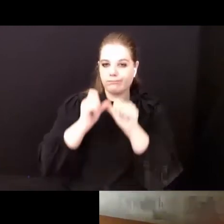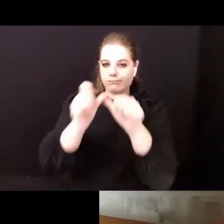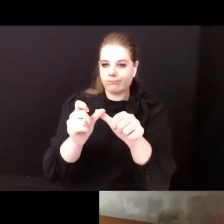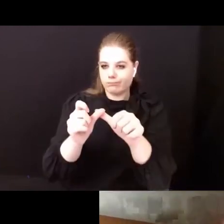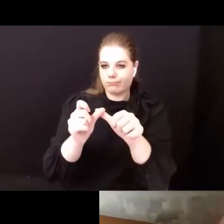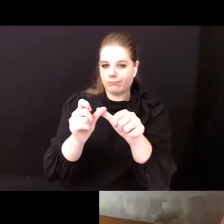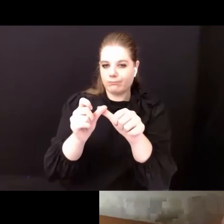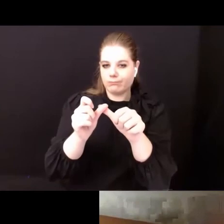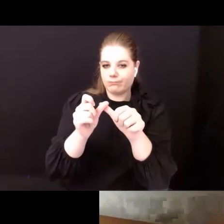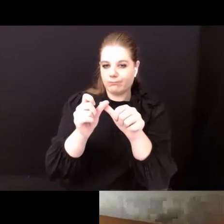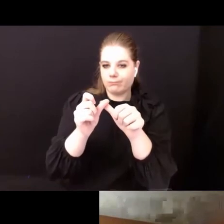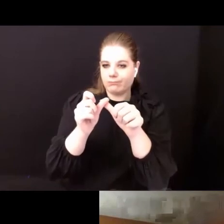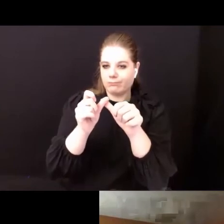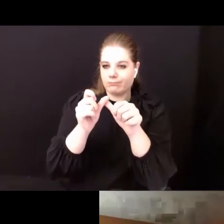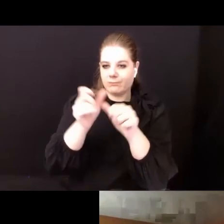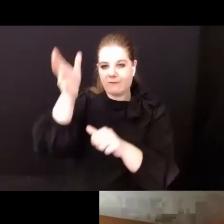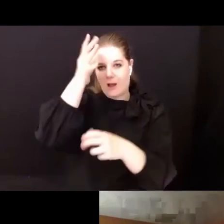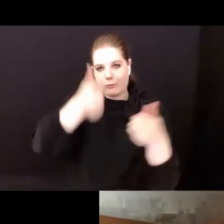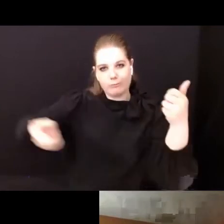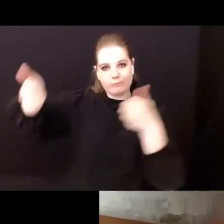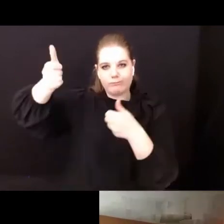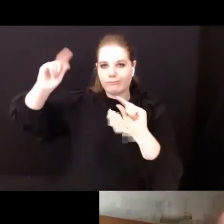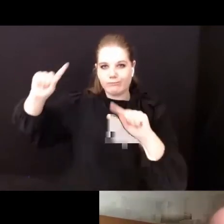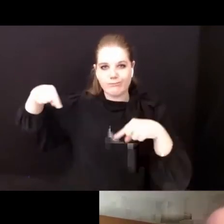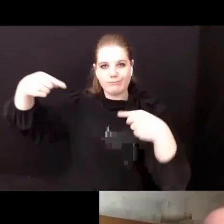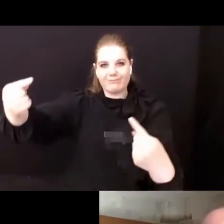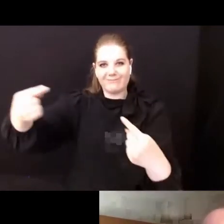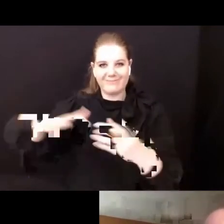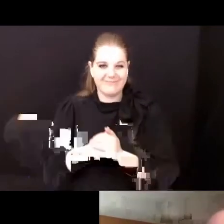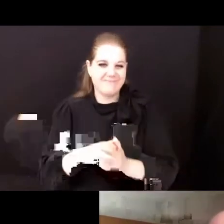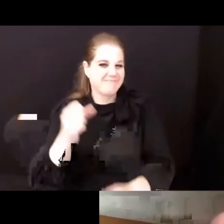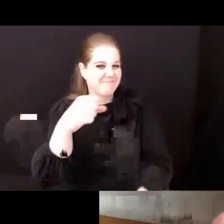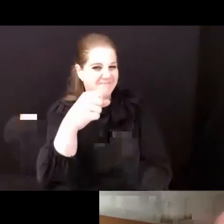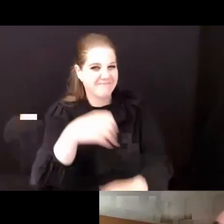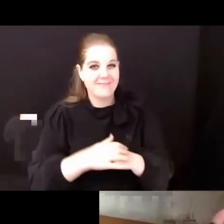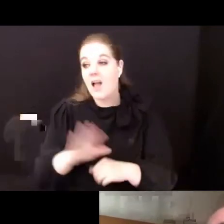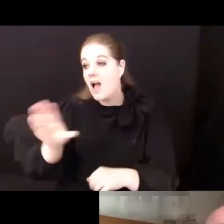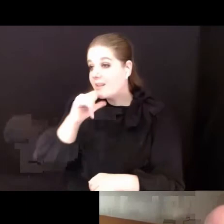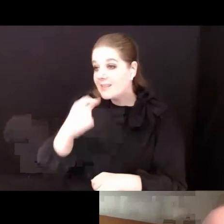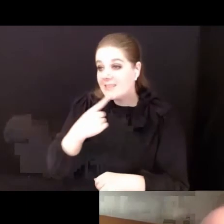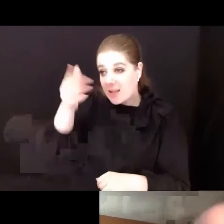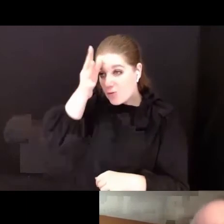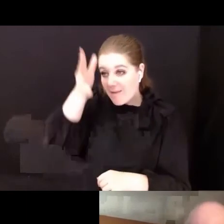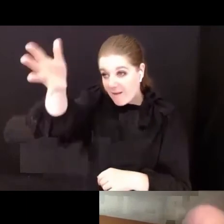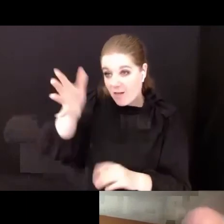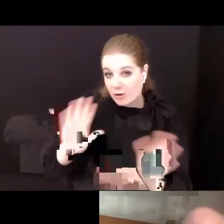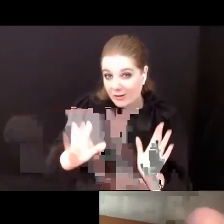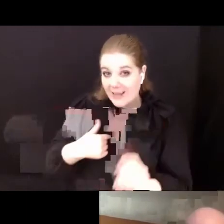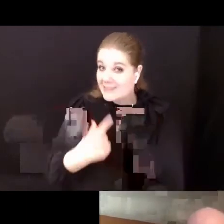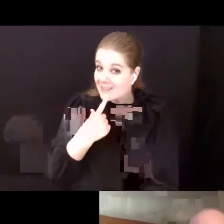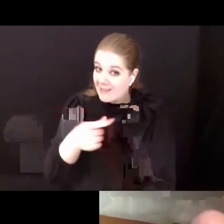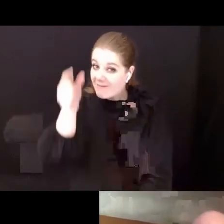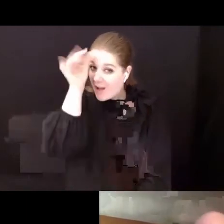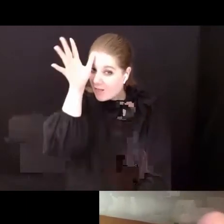event since the very beginning. Yes. I didn't say grandfather, I said father.